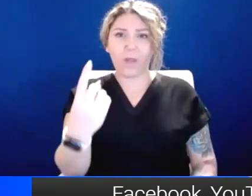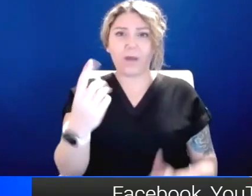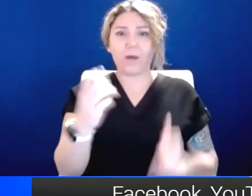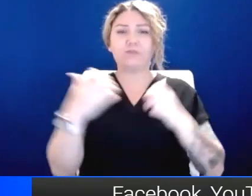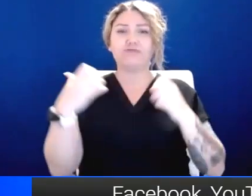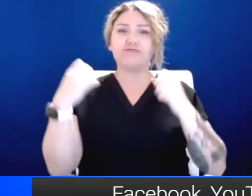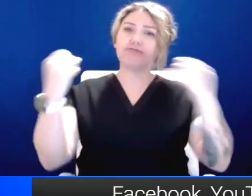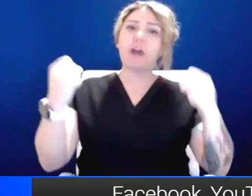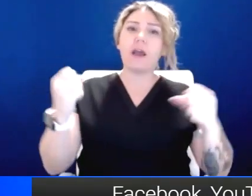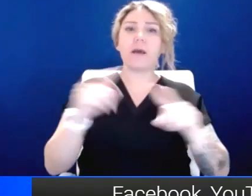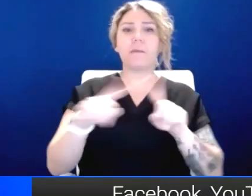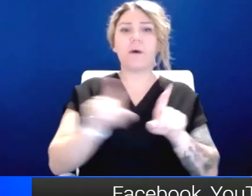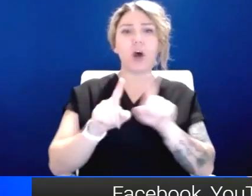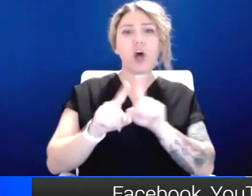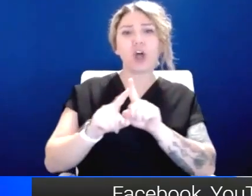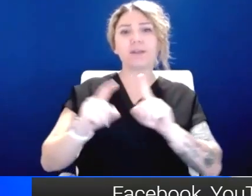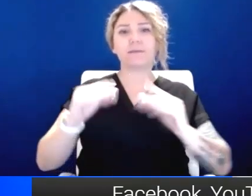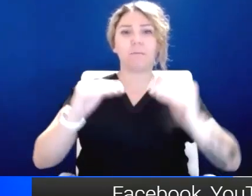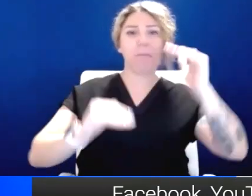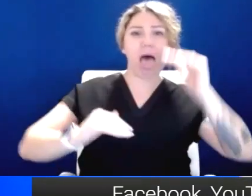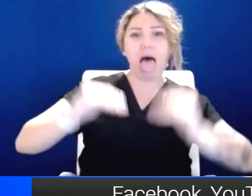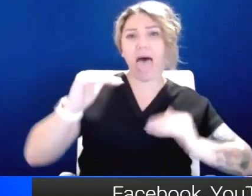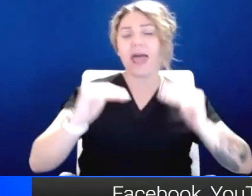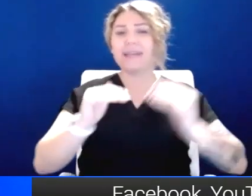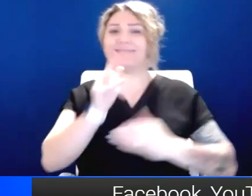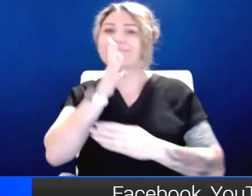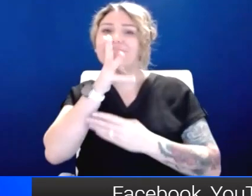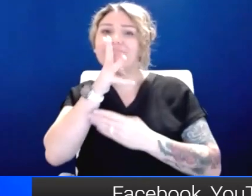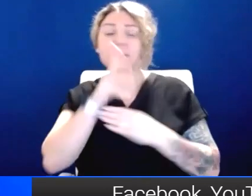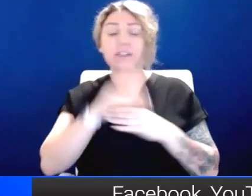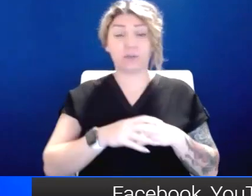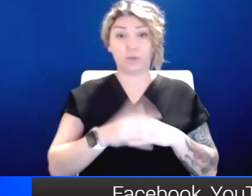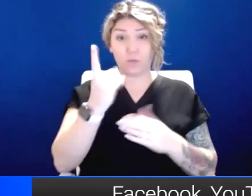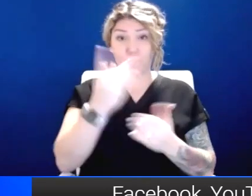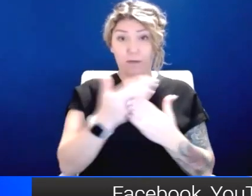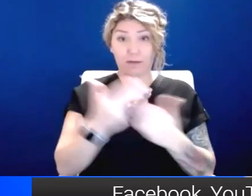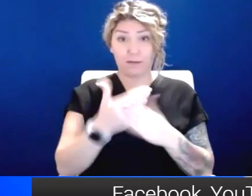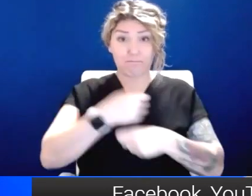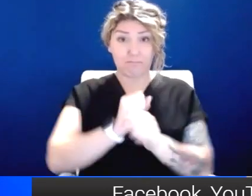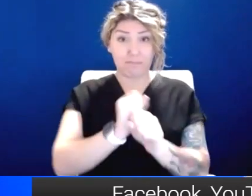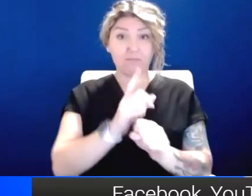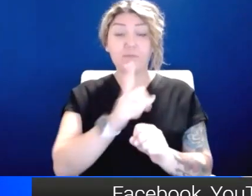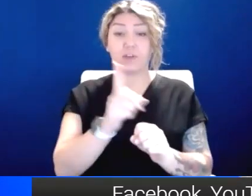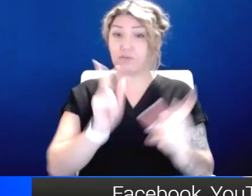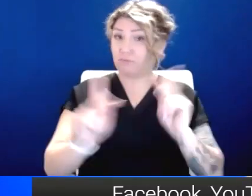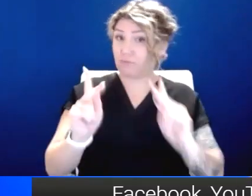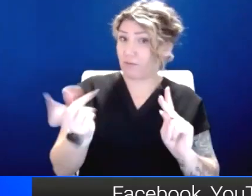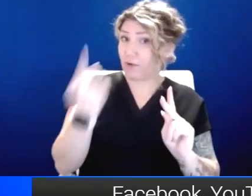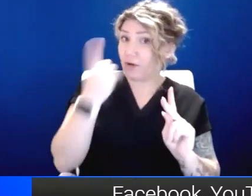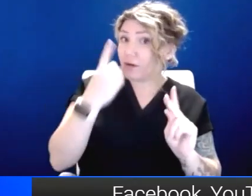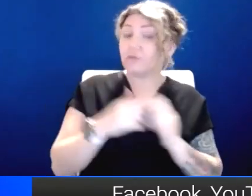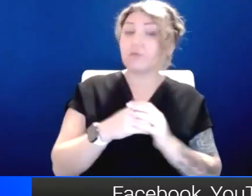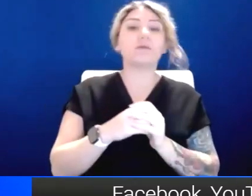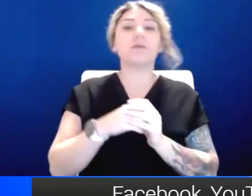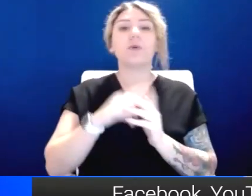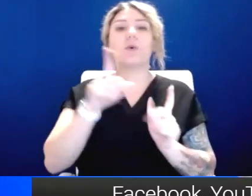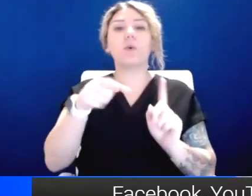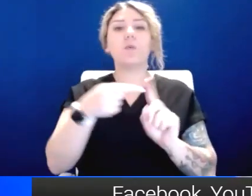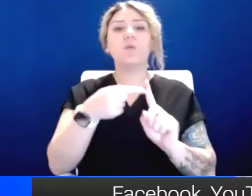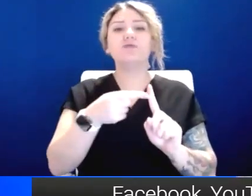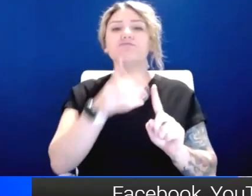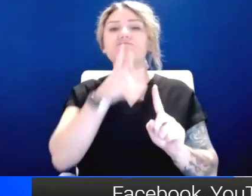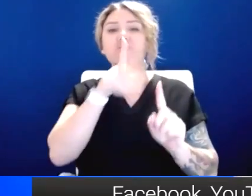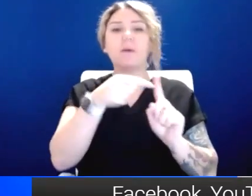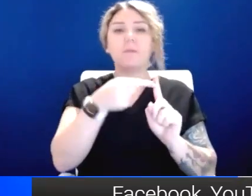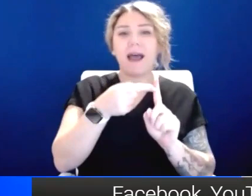also helps with the balance and speech. One thing we need to make sure people understand, when we talk about Rocksteady boxing program,